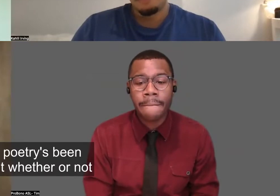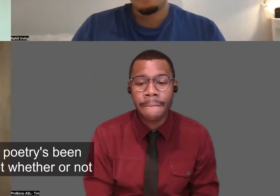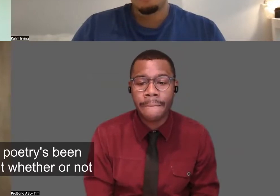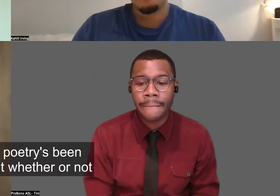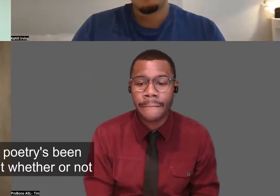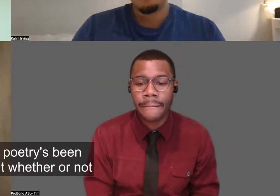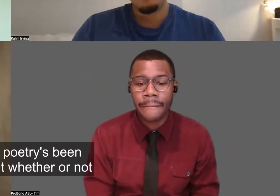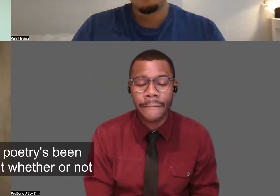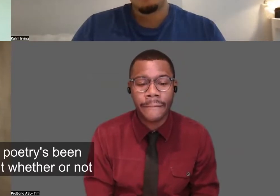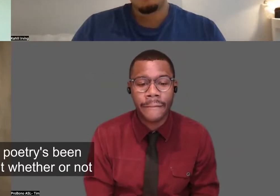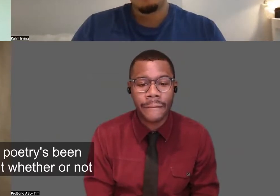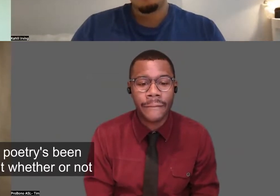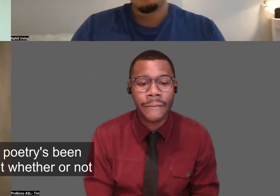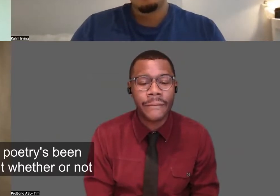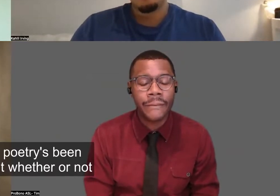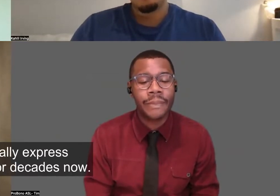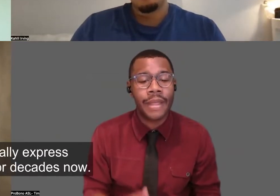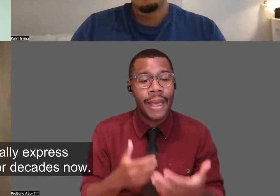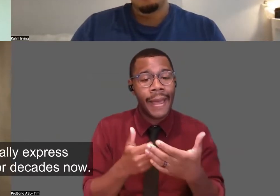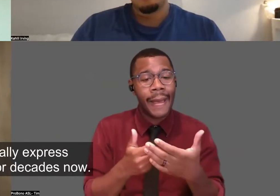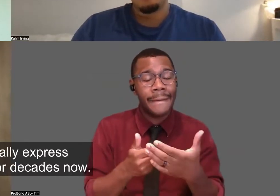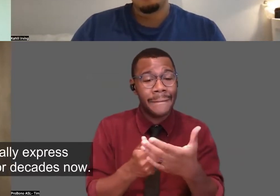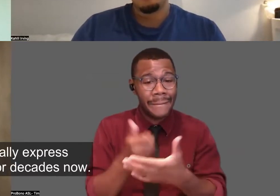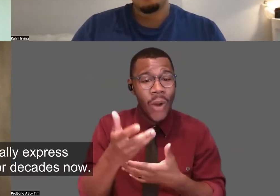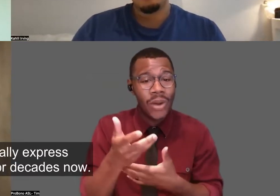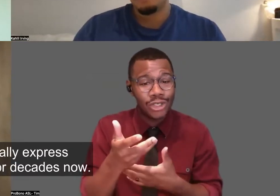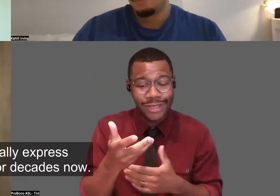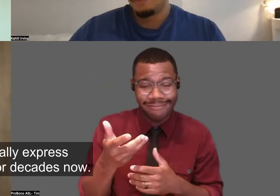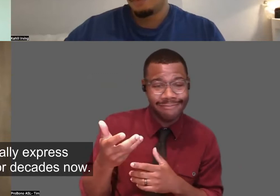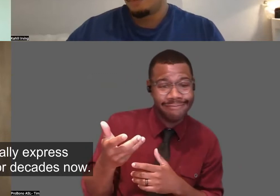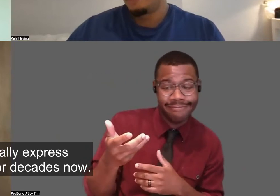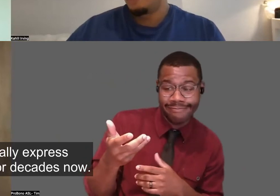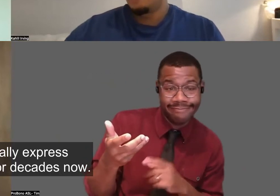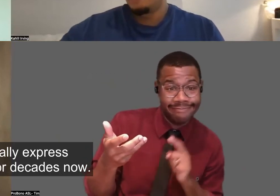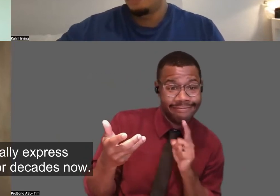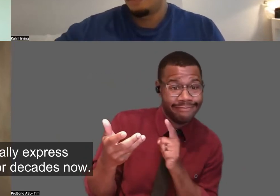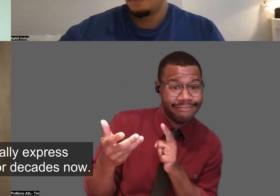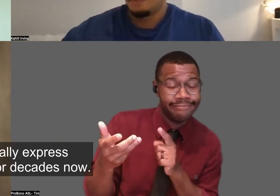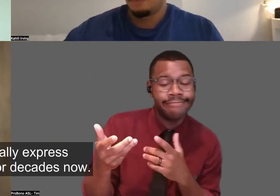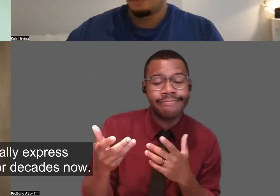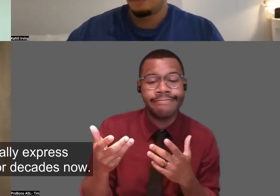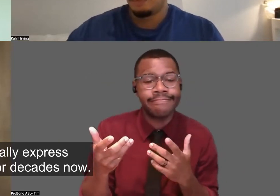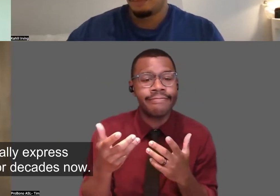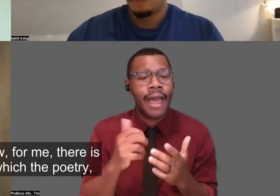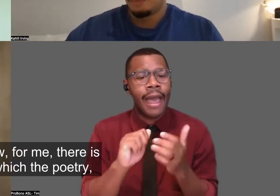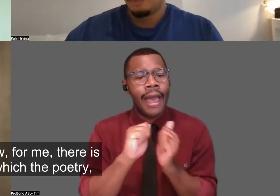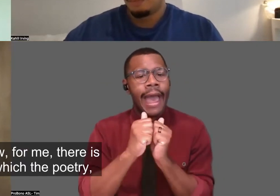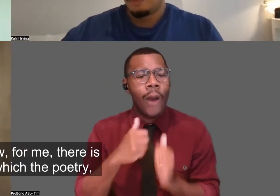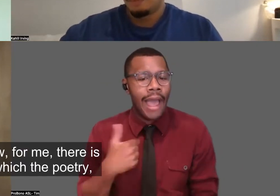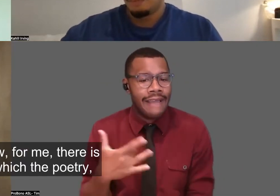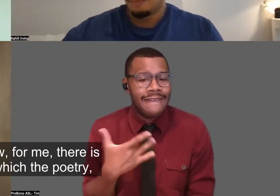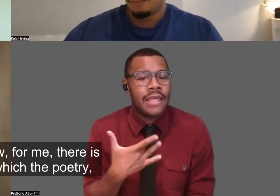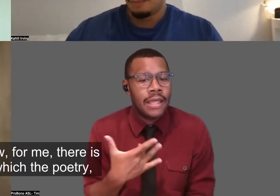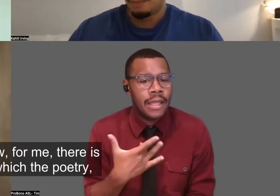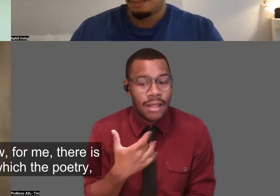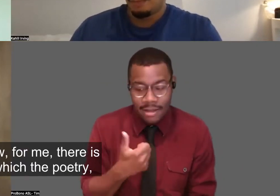you know, poetry's been talking about whether or not we actually express ourselves for decades now. Mm-hmm. And,